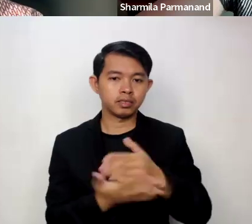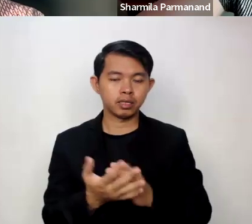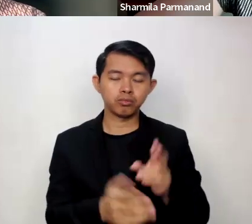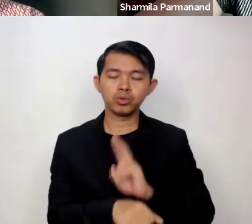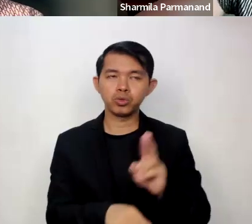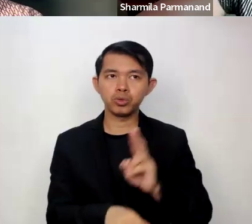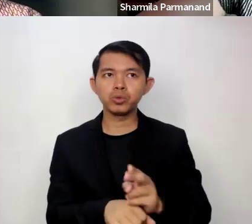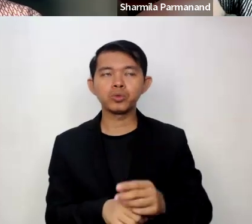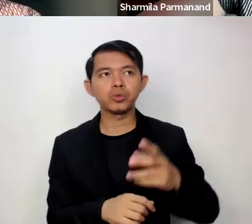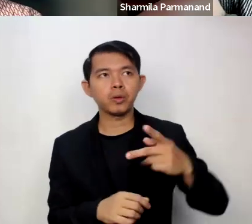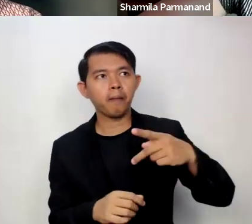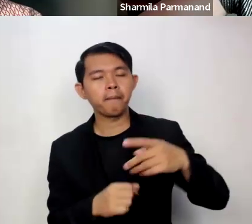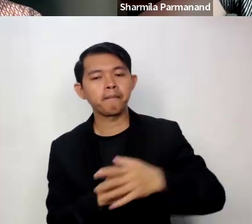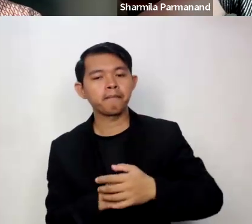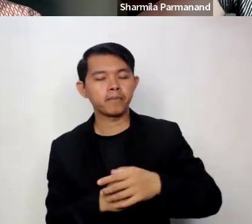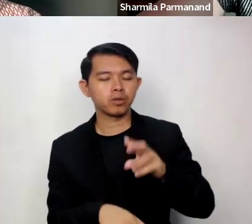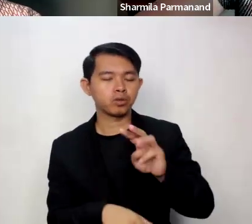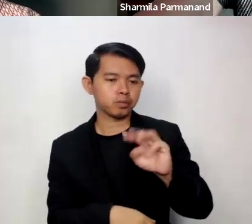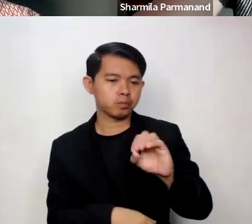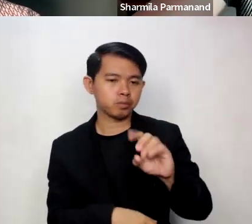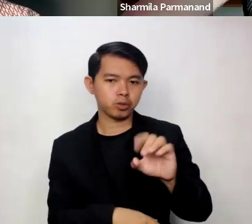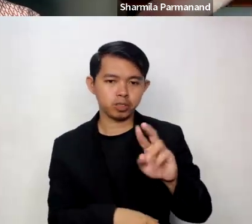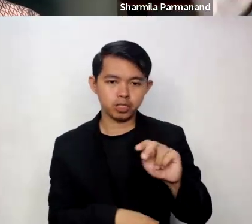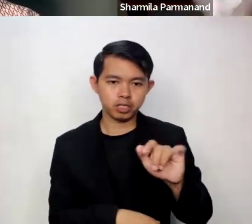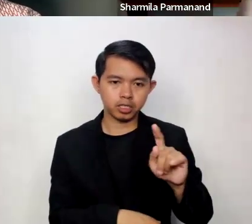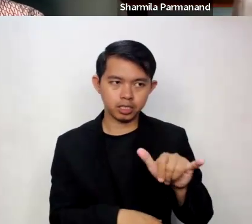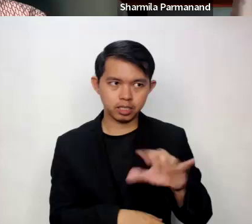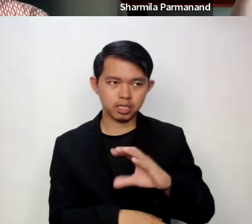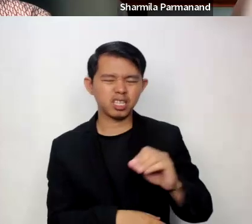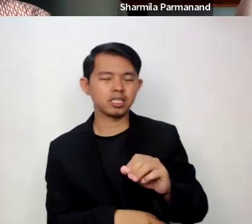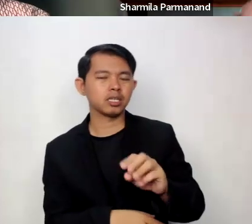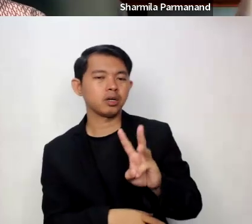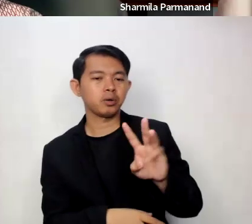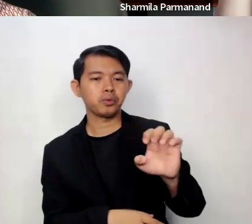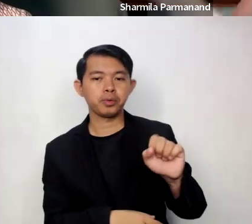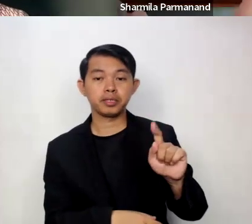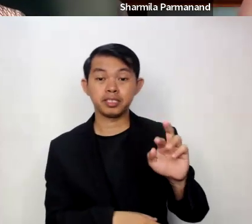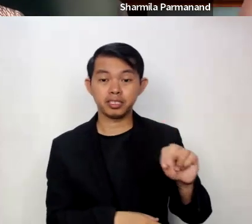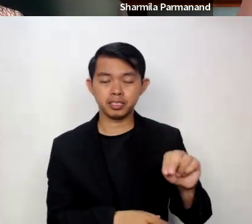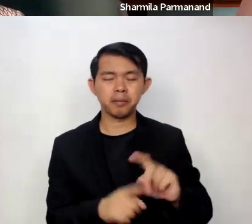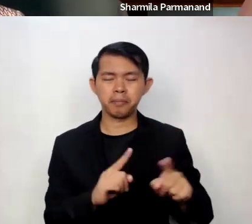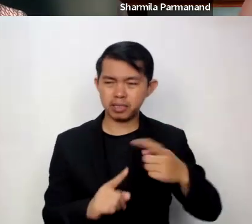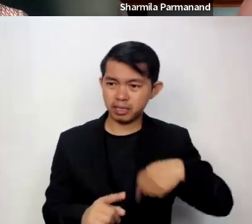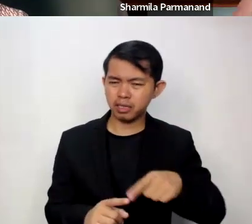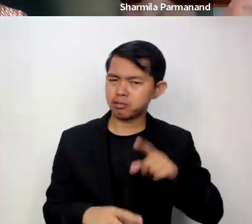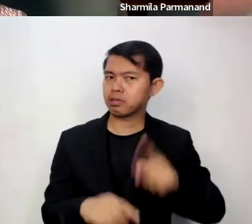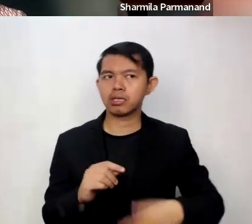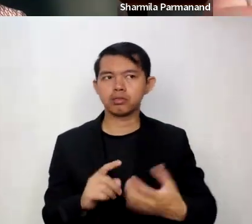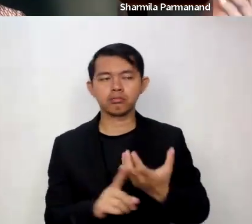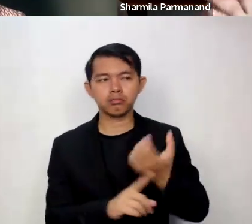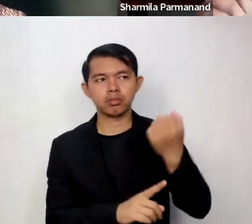of the tools of modernity and Western philosophy. But I don't know that we can actually claim na walang ganun for decolonization,